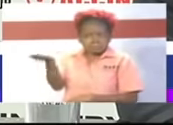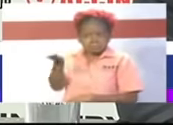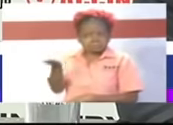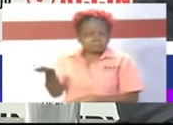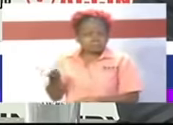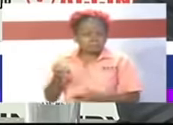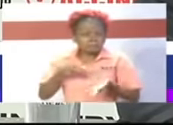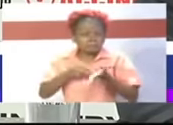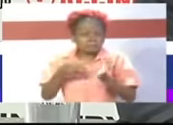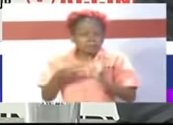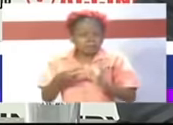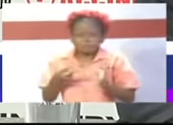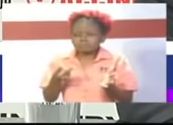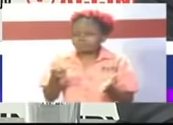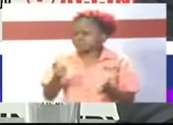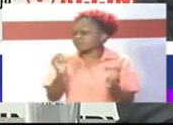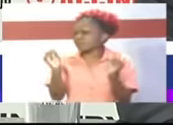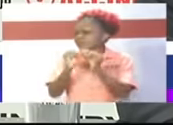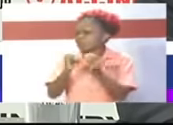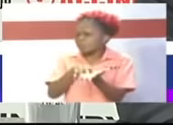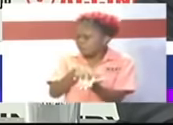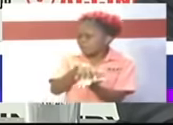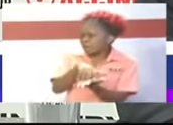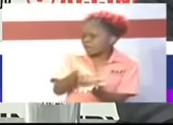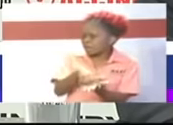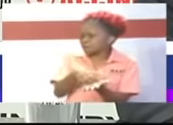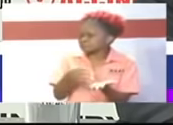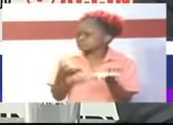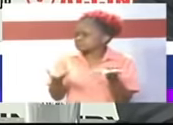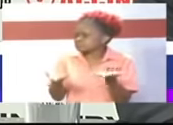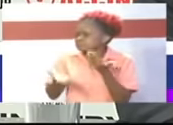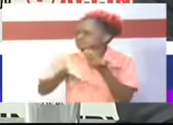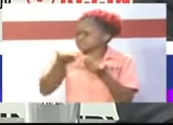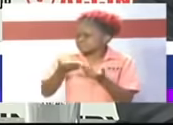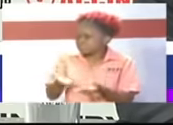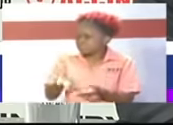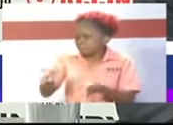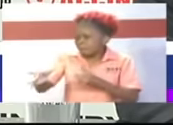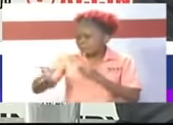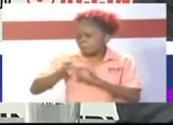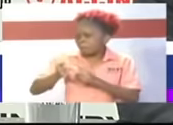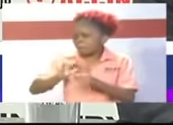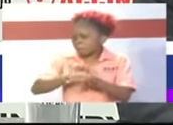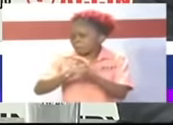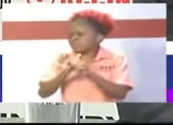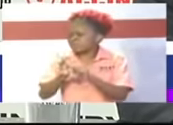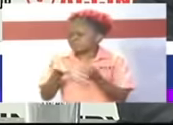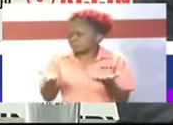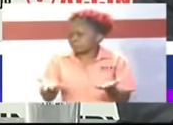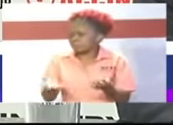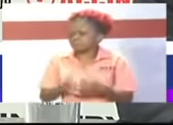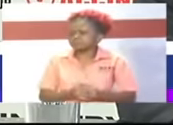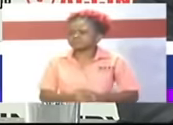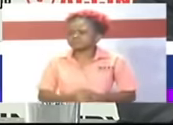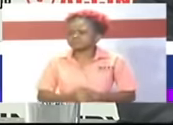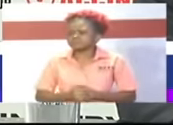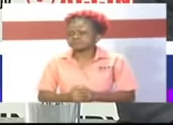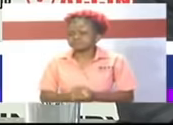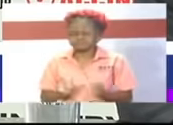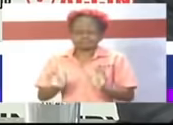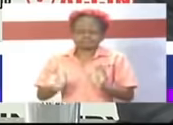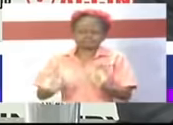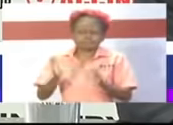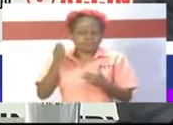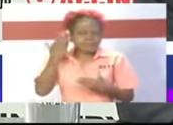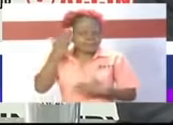we're vaccinated, you reduce your risk of becoming infected in the first place, and therefore, whatever your genetics are, that reduced risk of infection is going to reduce